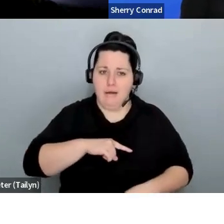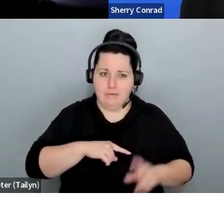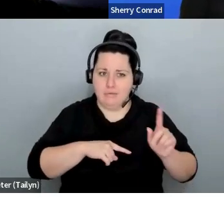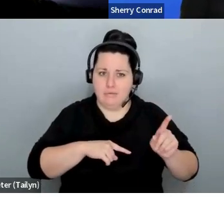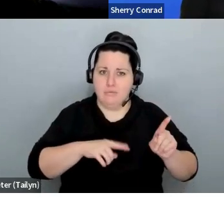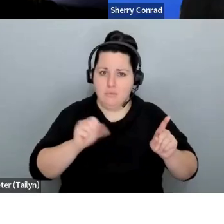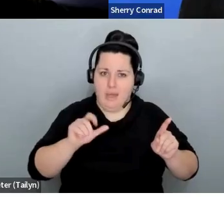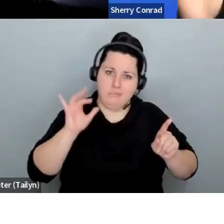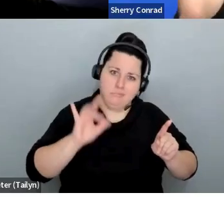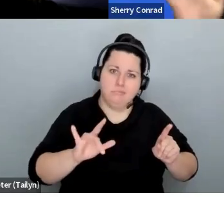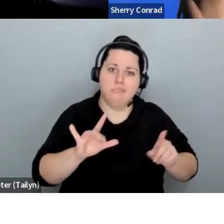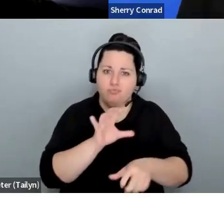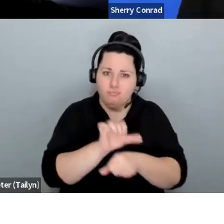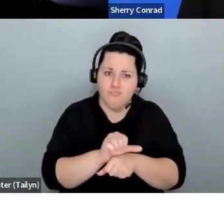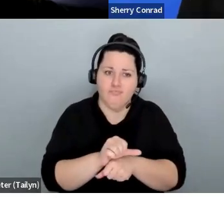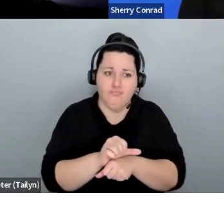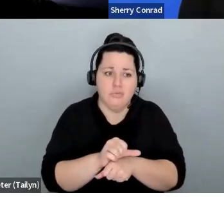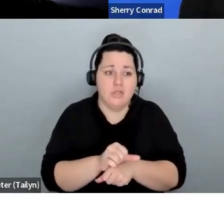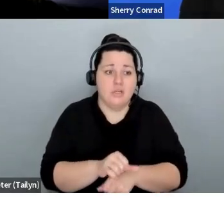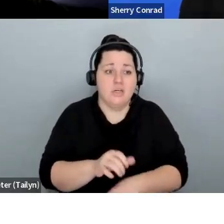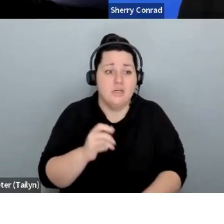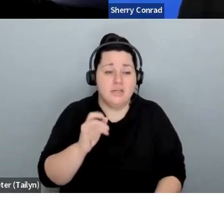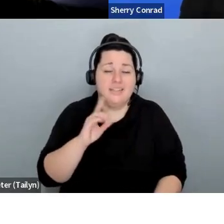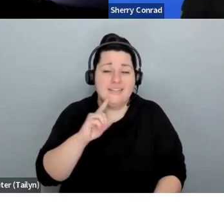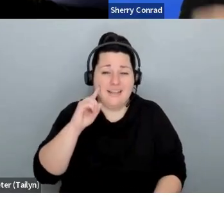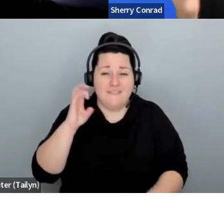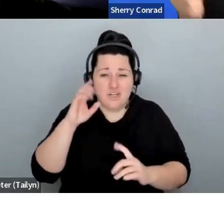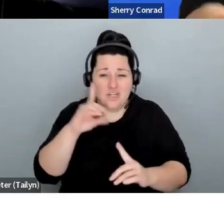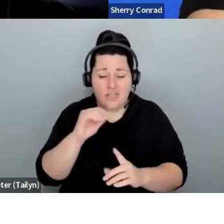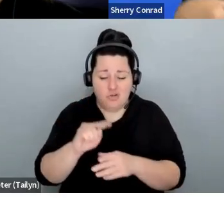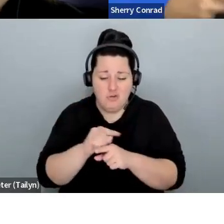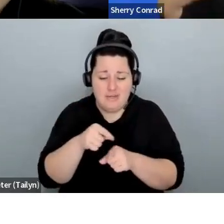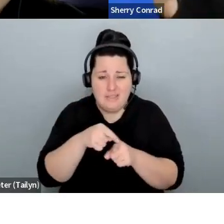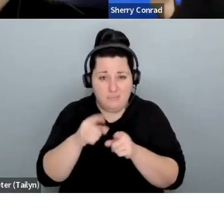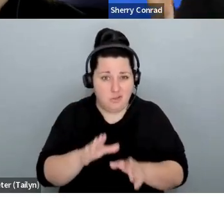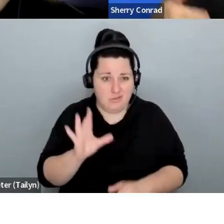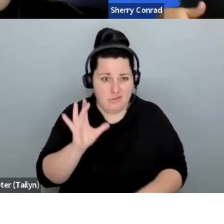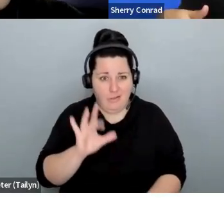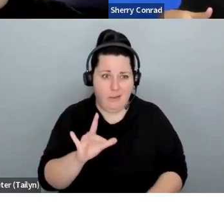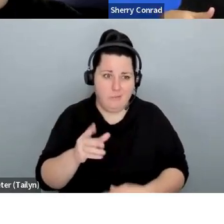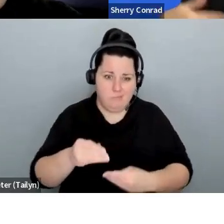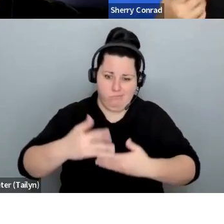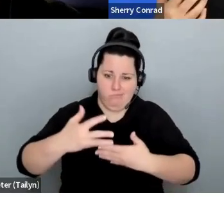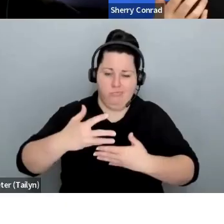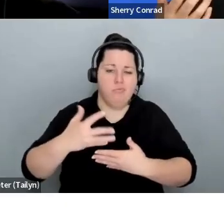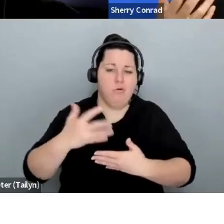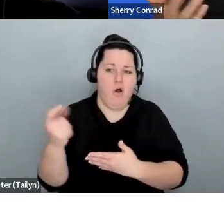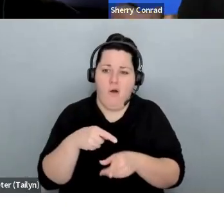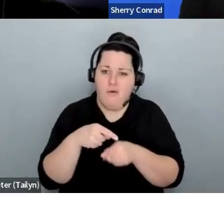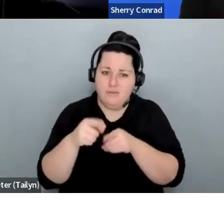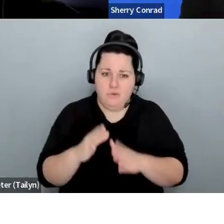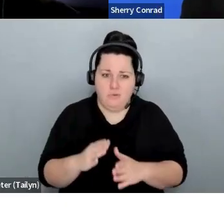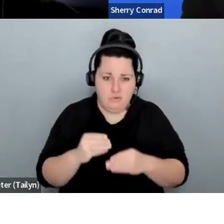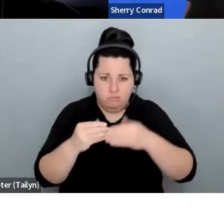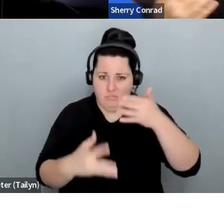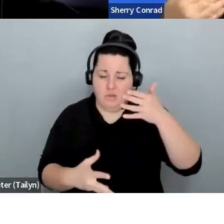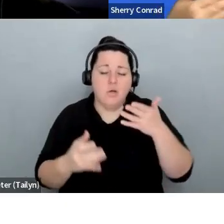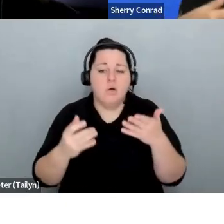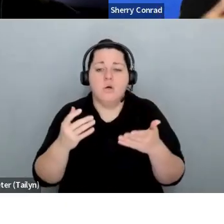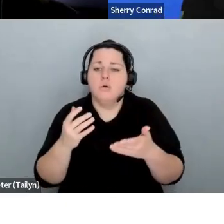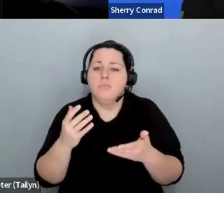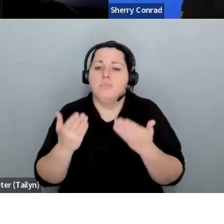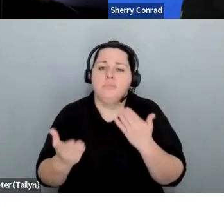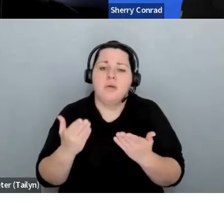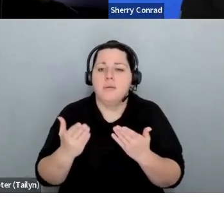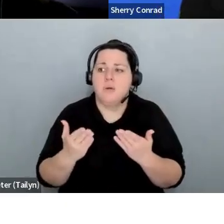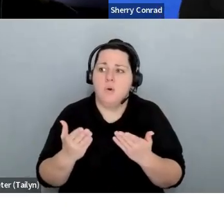so you can, if you click on Deaf Education and Training Specialists, that'll bring up all of our specialists. So if you